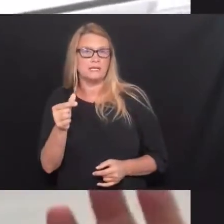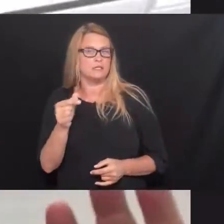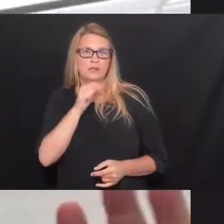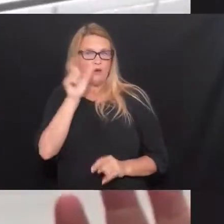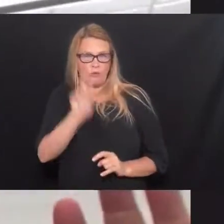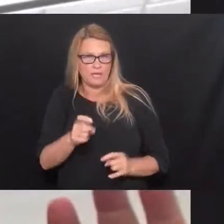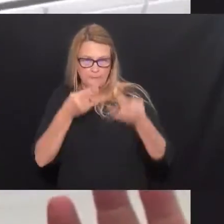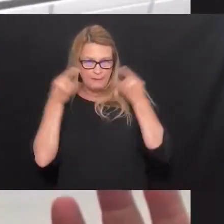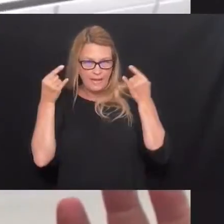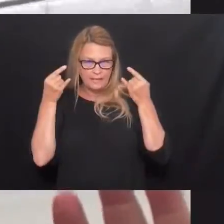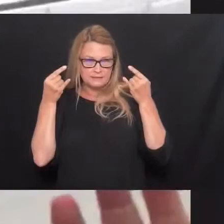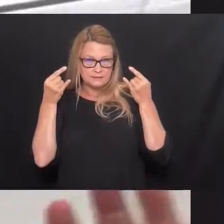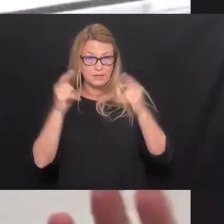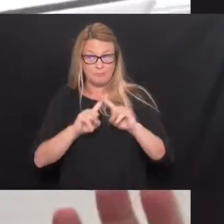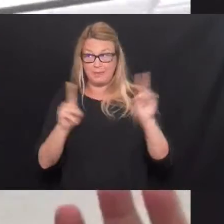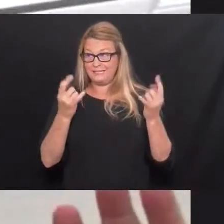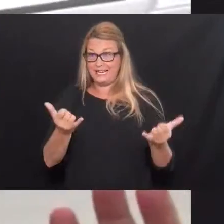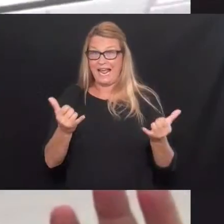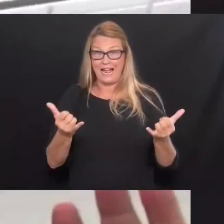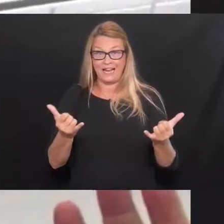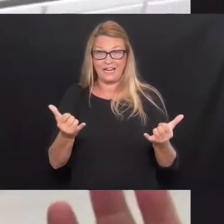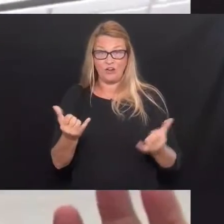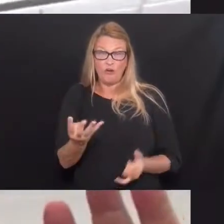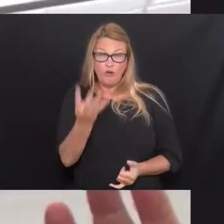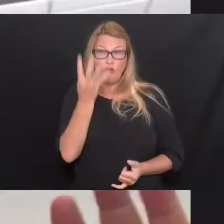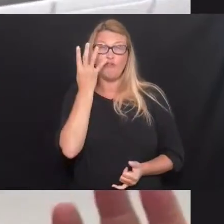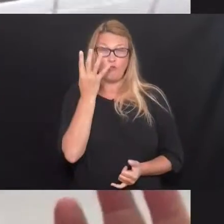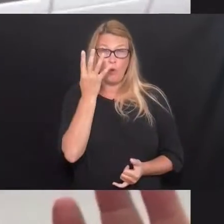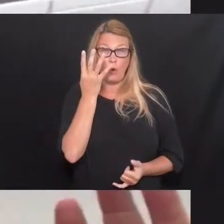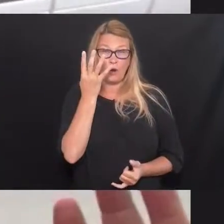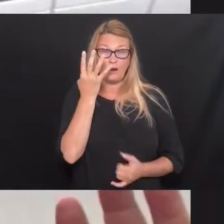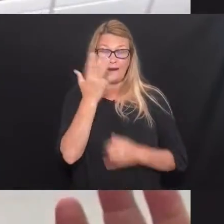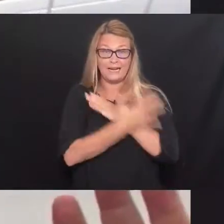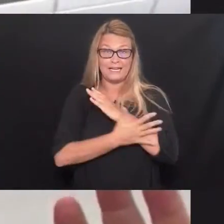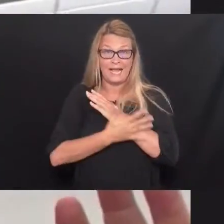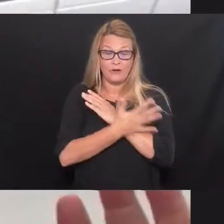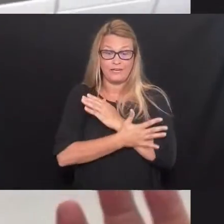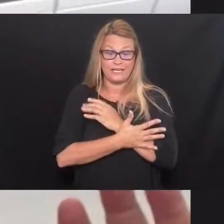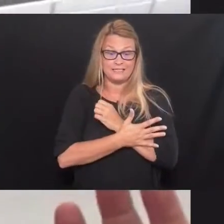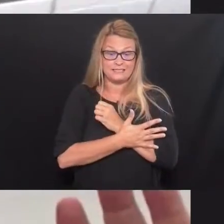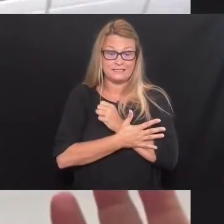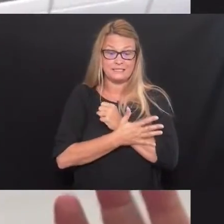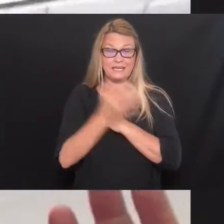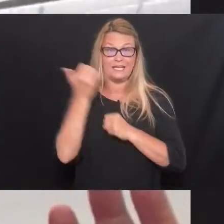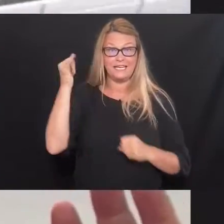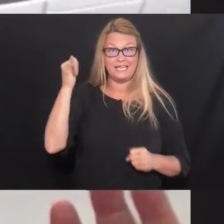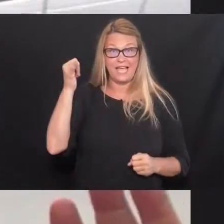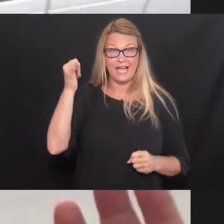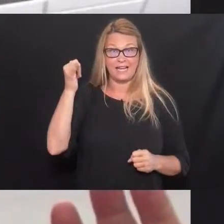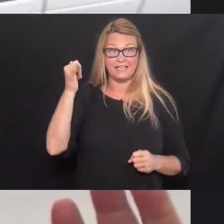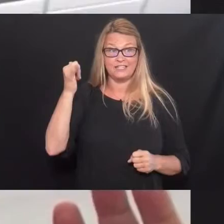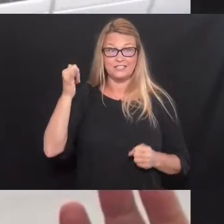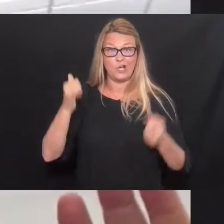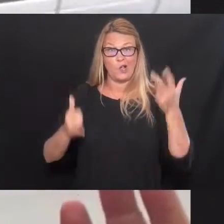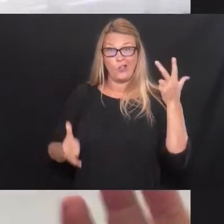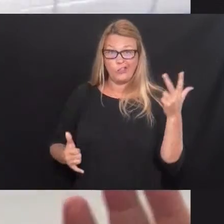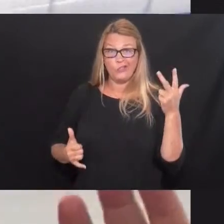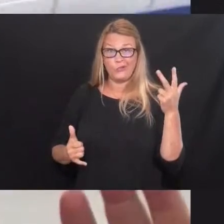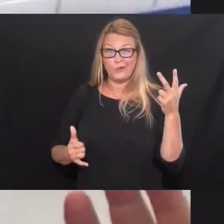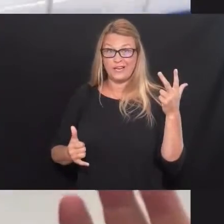wouldn't. But here we are today. There are 4 counties that are yellow. There are 5